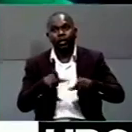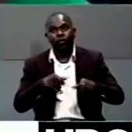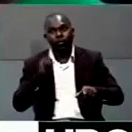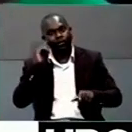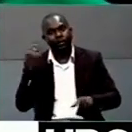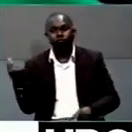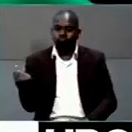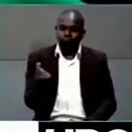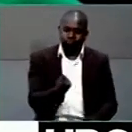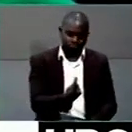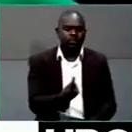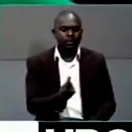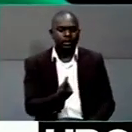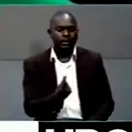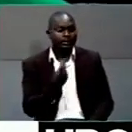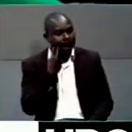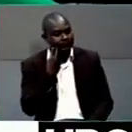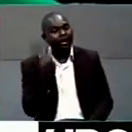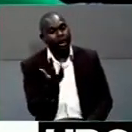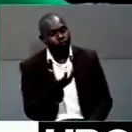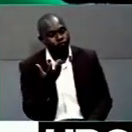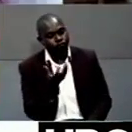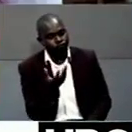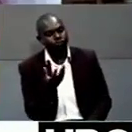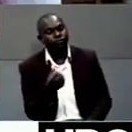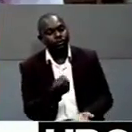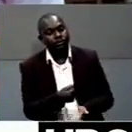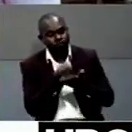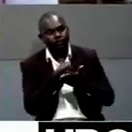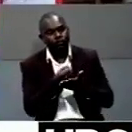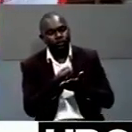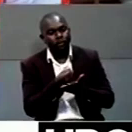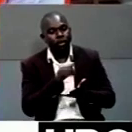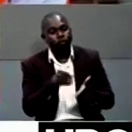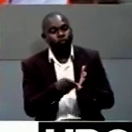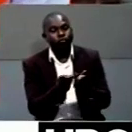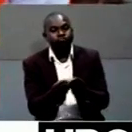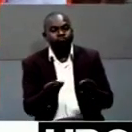here, to come and see how we can solve your problems.